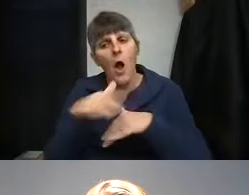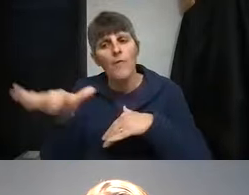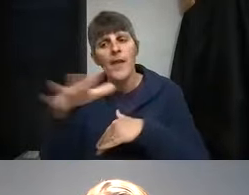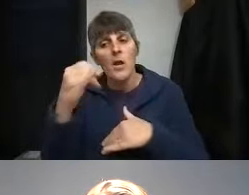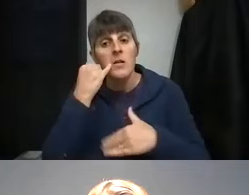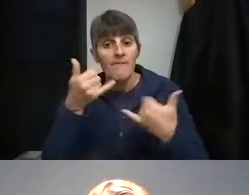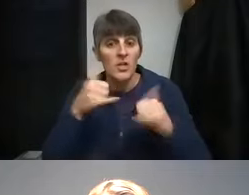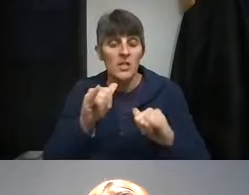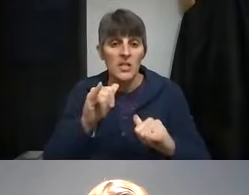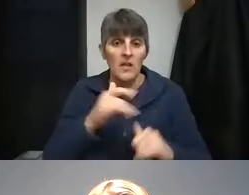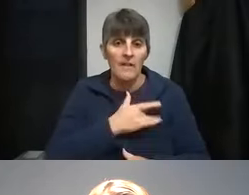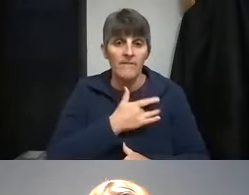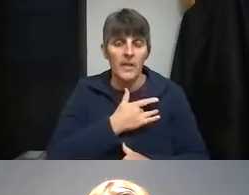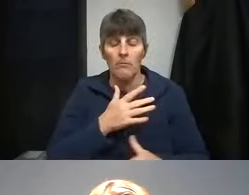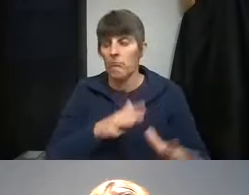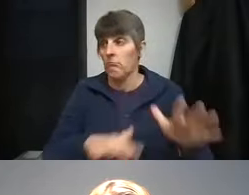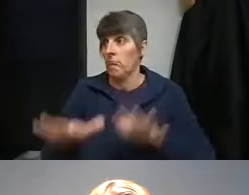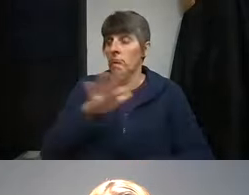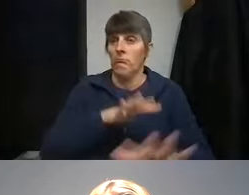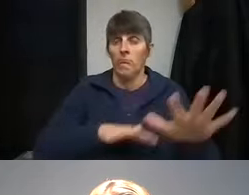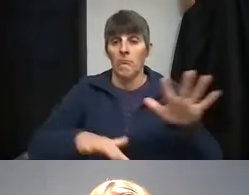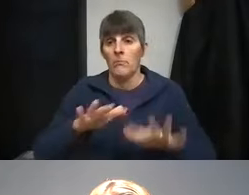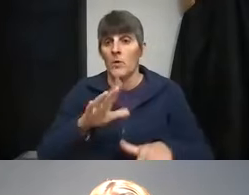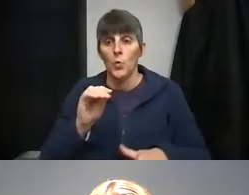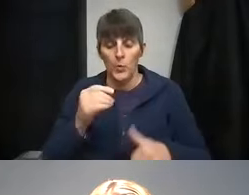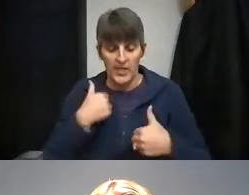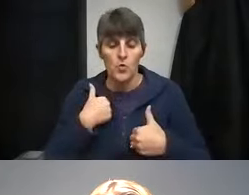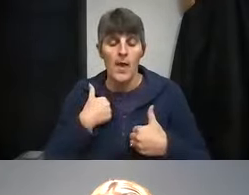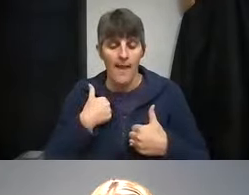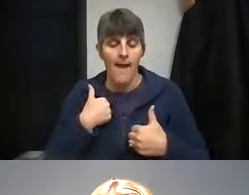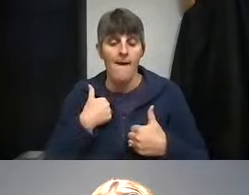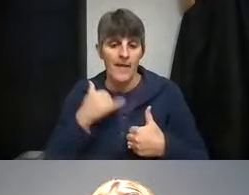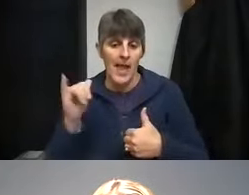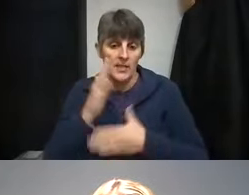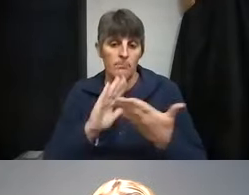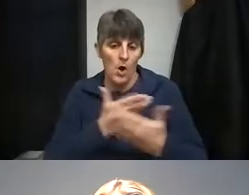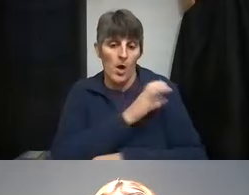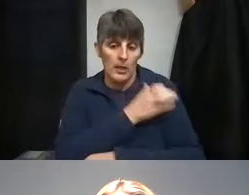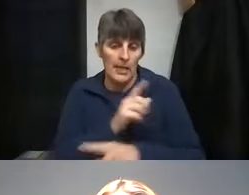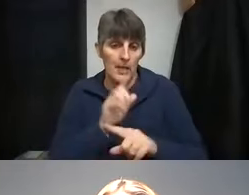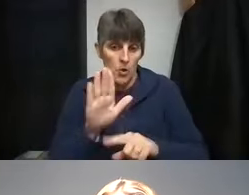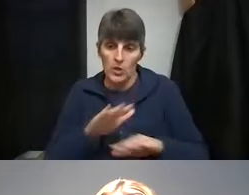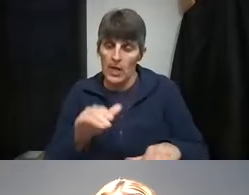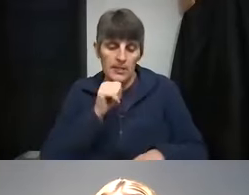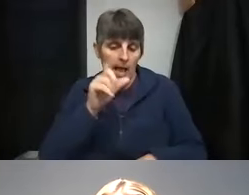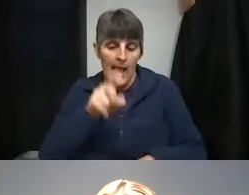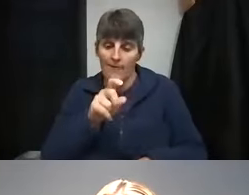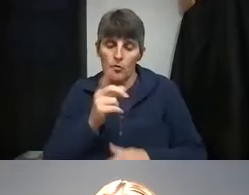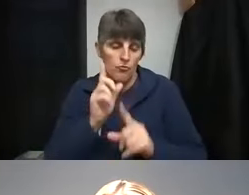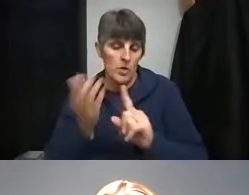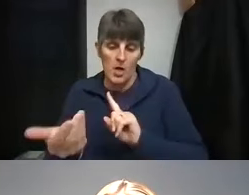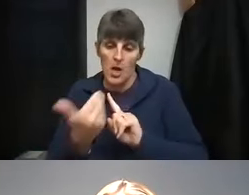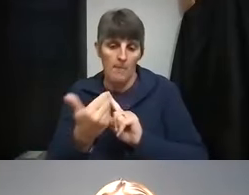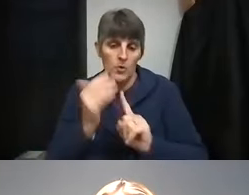you're still feeling a little lost, we do have, as part of our clinic, but your child does not have to come to our